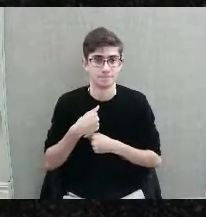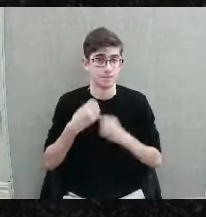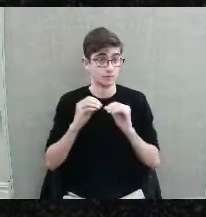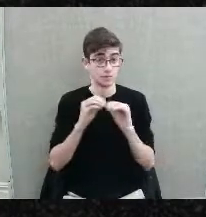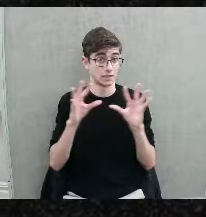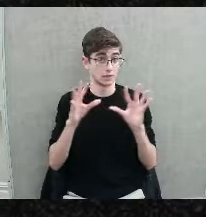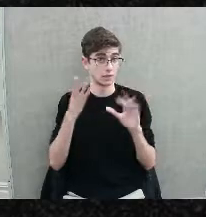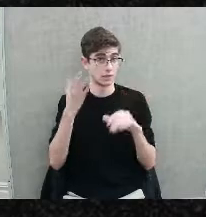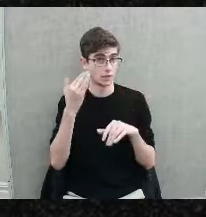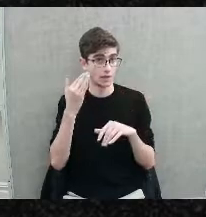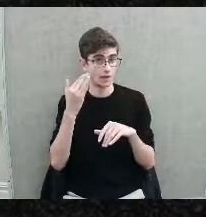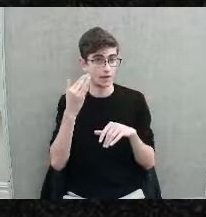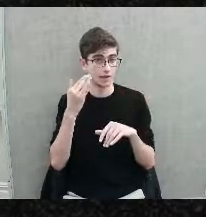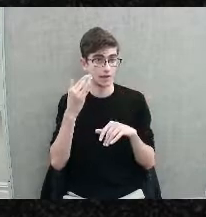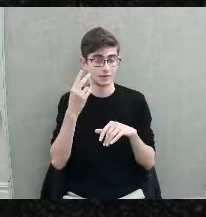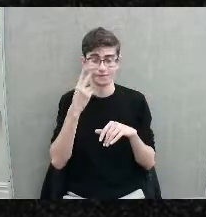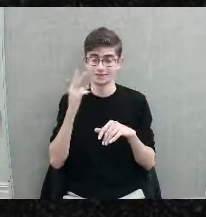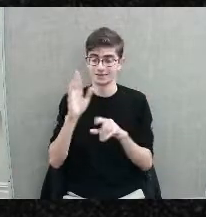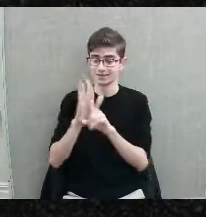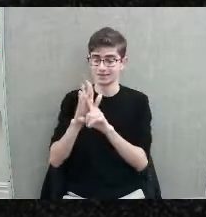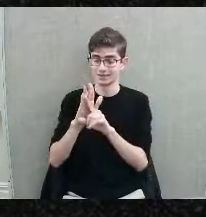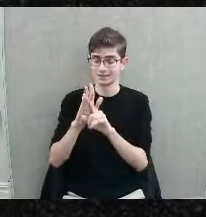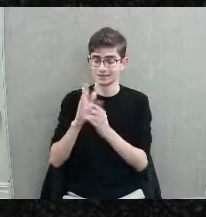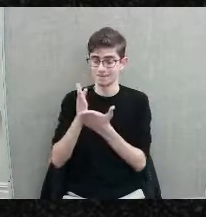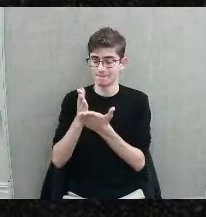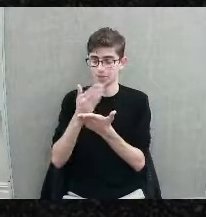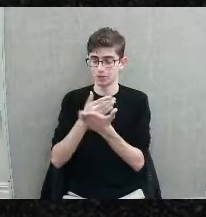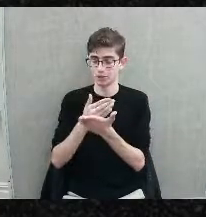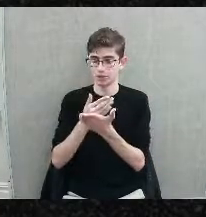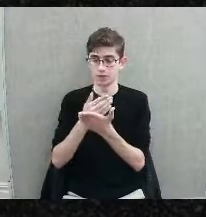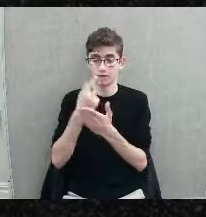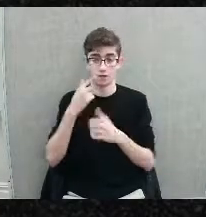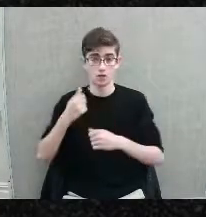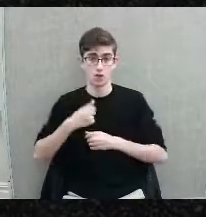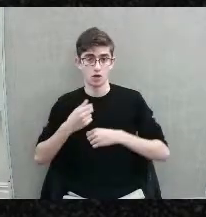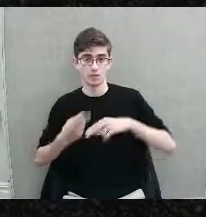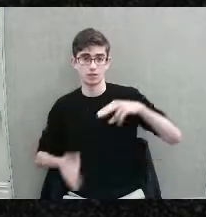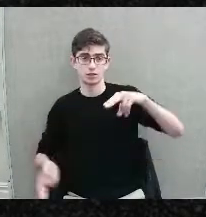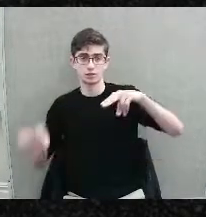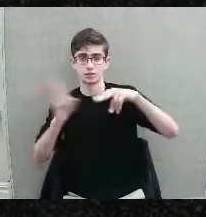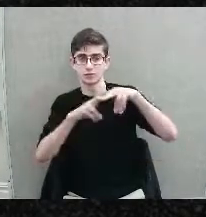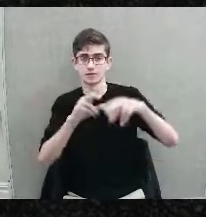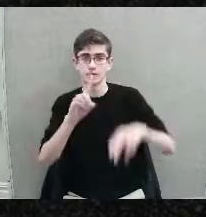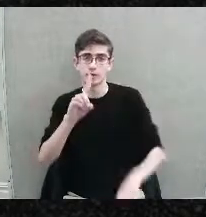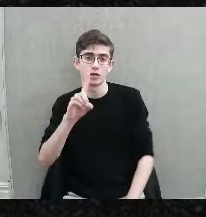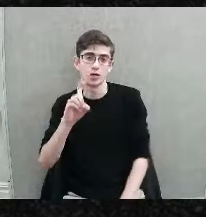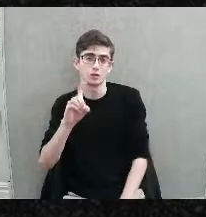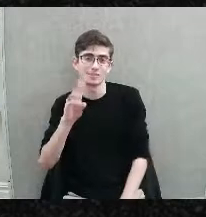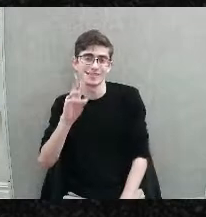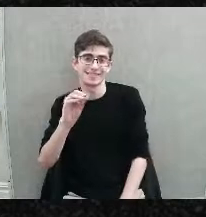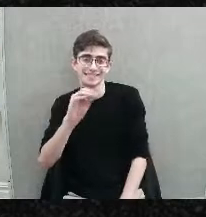they've increased the budget of the armed forces by 160%